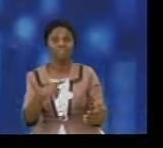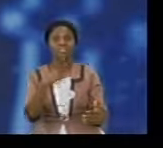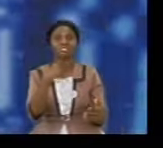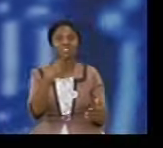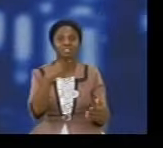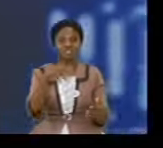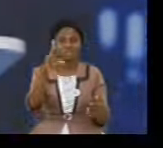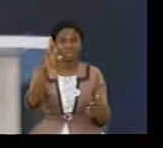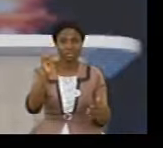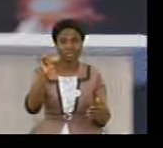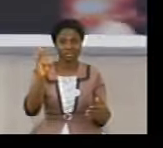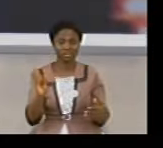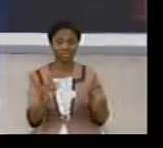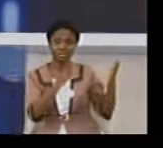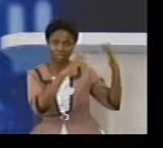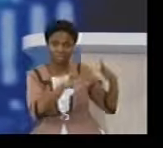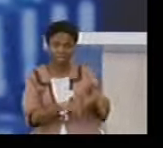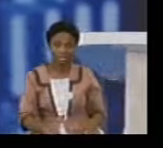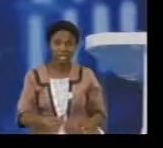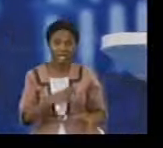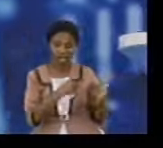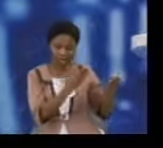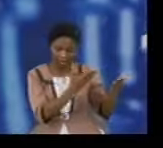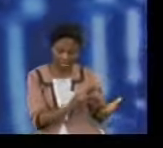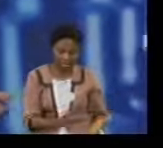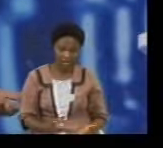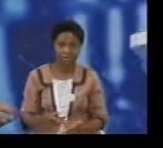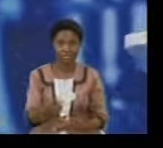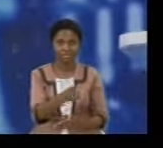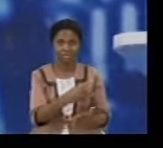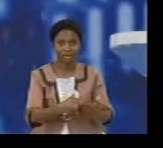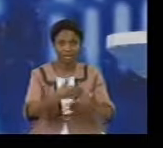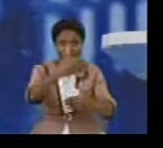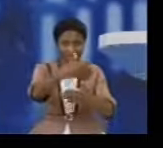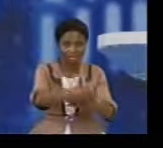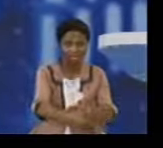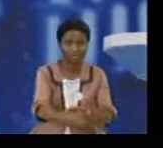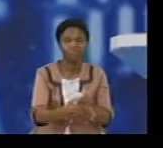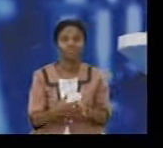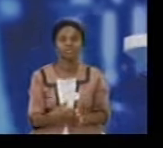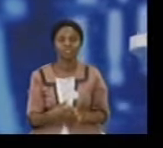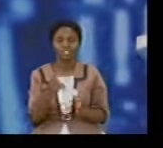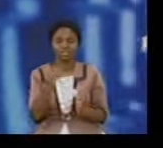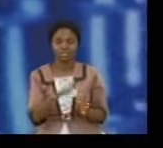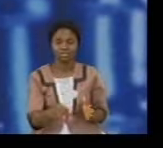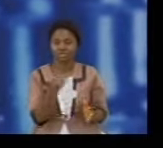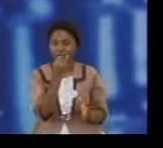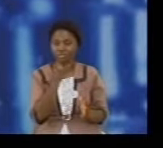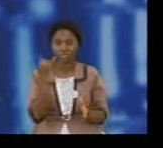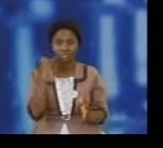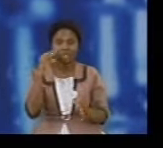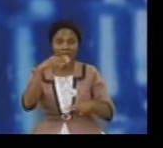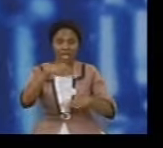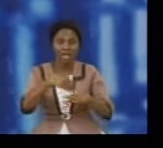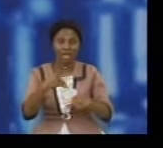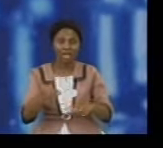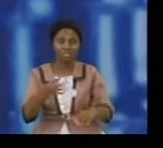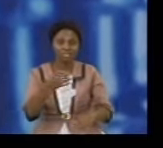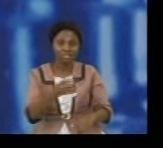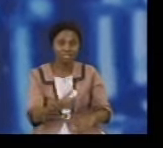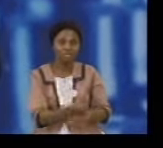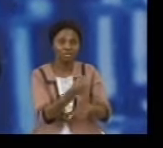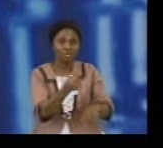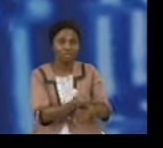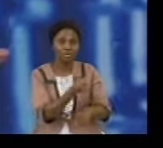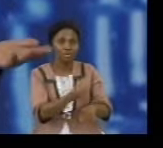them witness, them who, the children of Israel, by the rock, at the waters gushed out of the